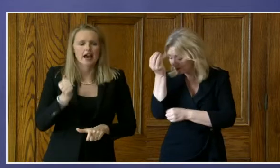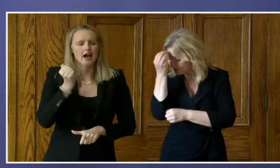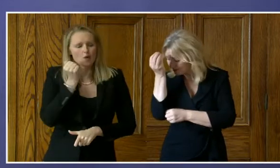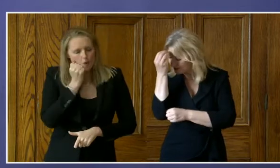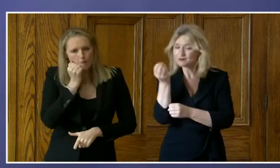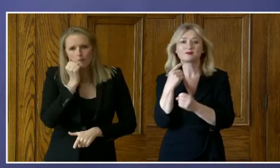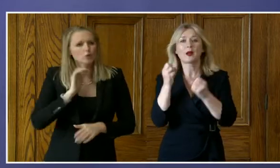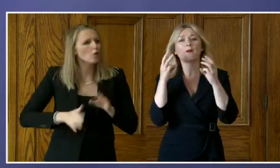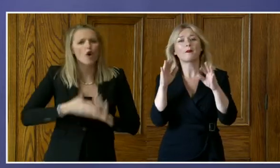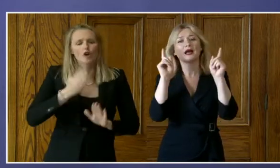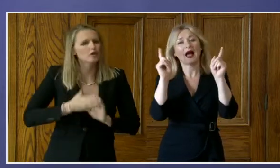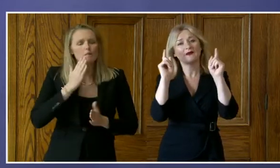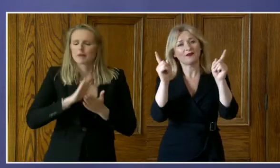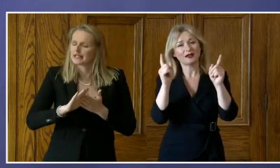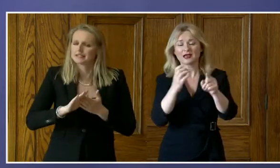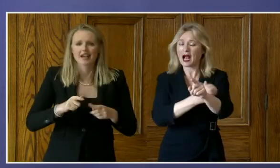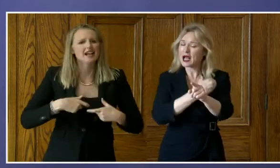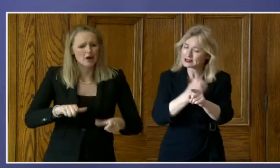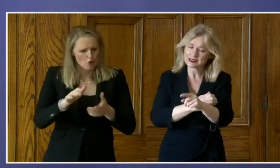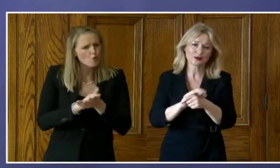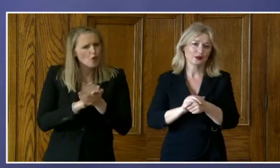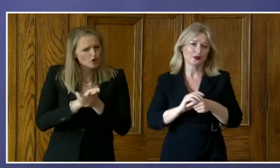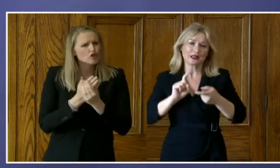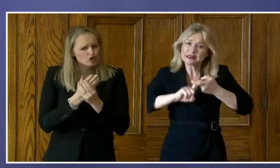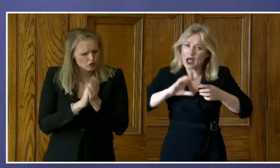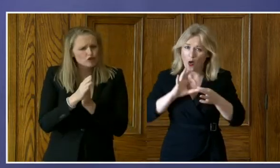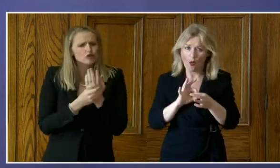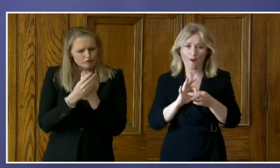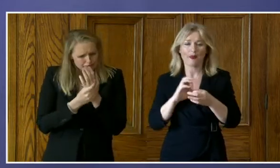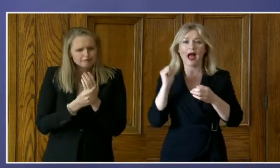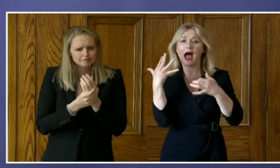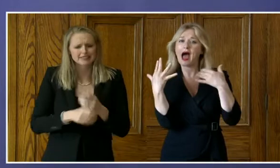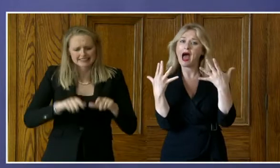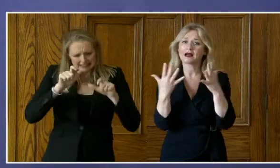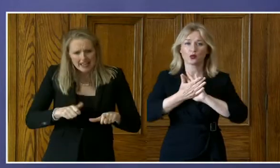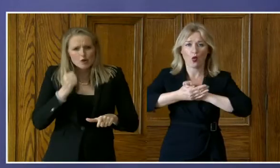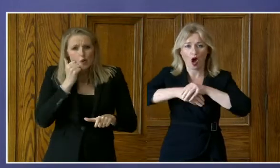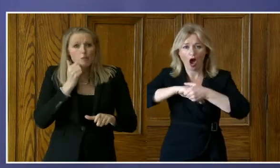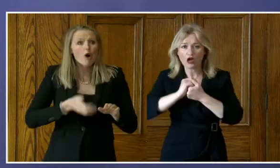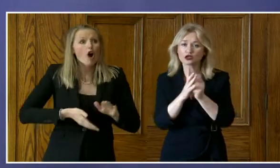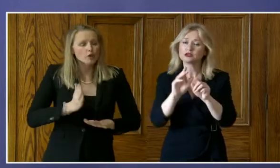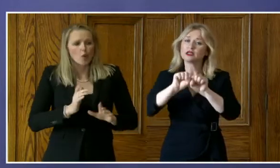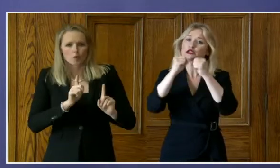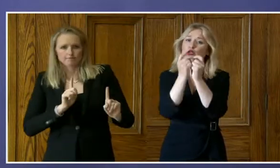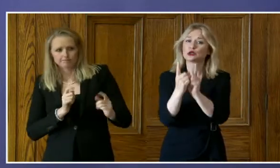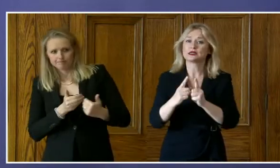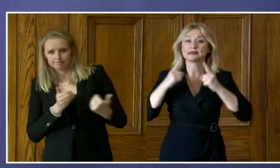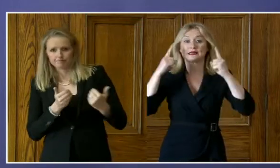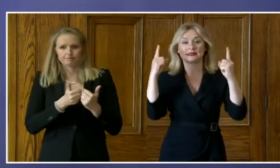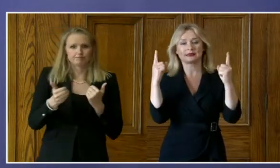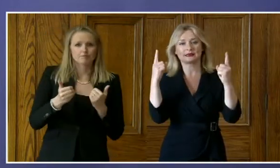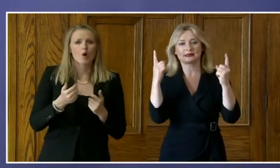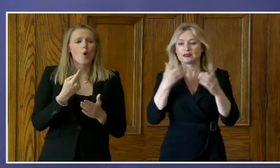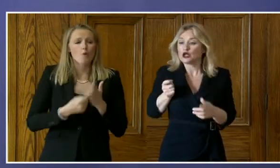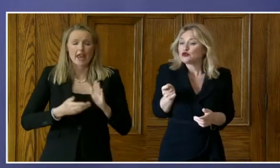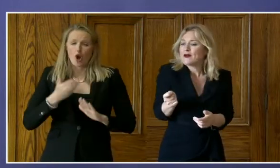6 weeks, continue to wash your hands, stay at home, observe social distancing, and only travel when